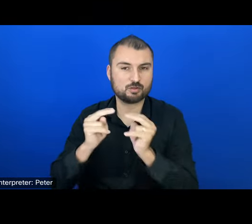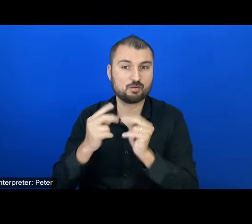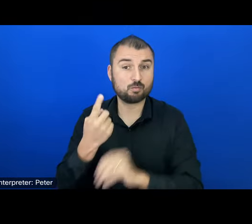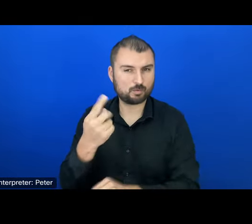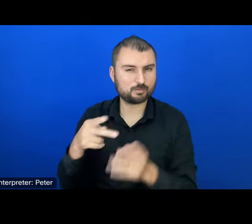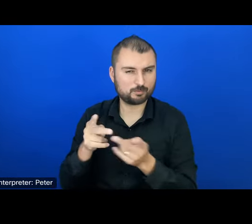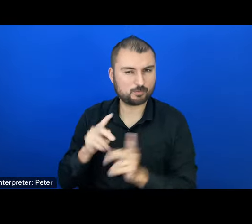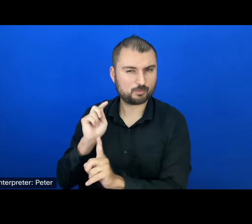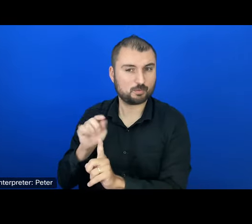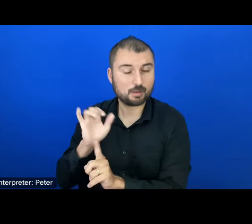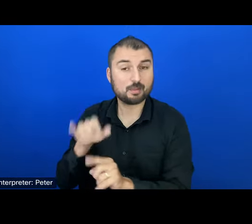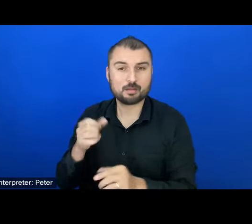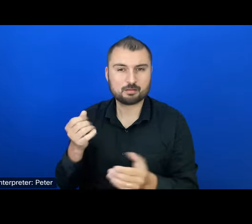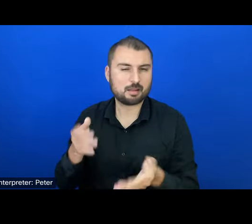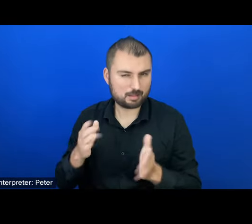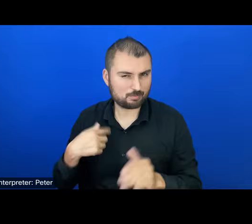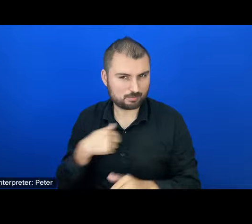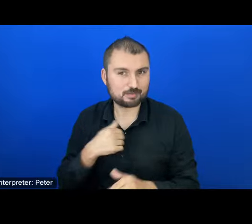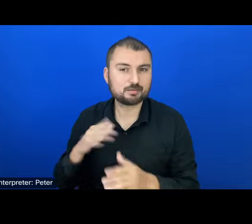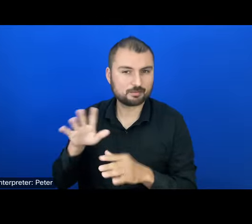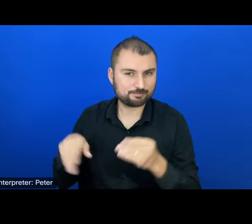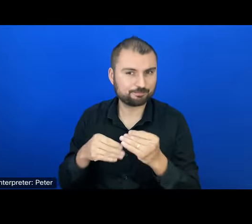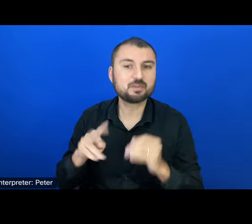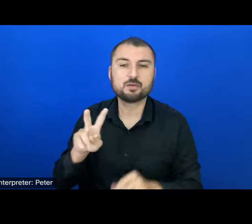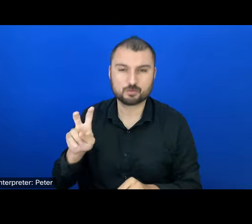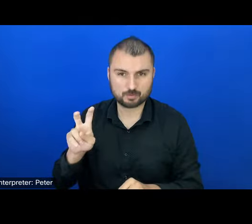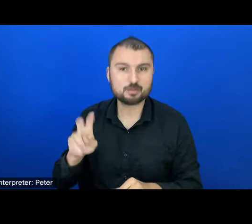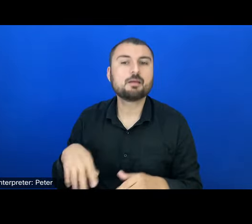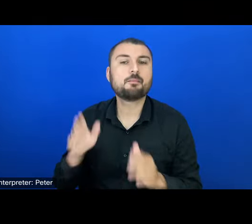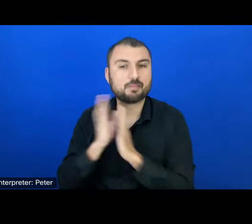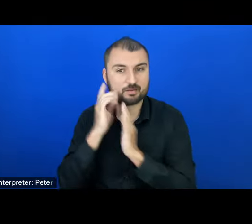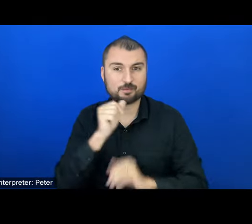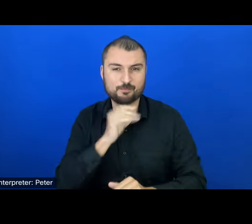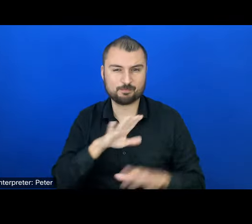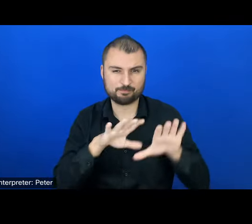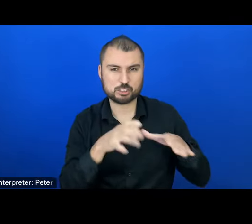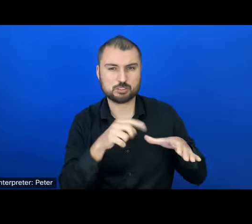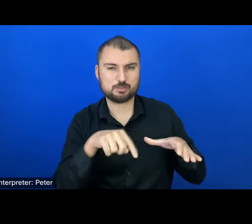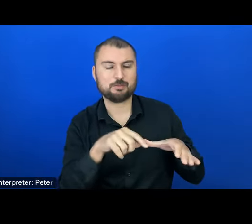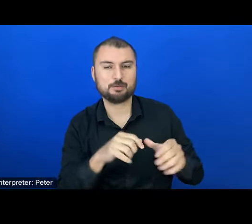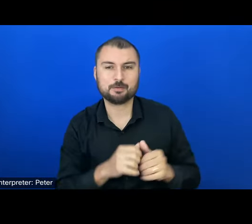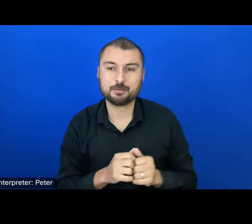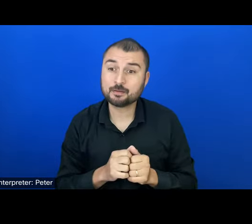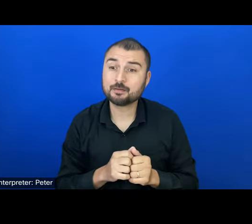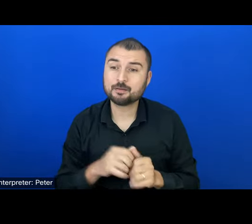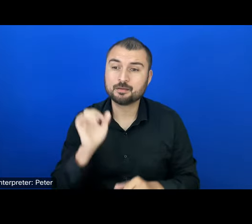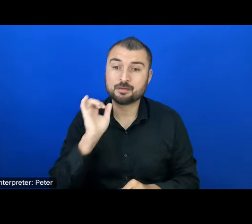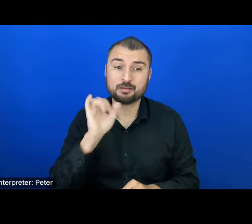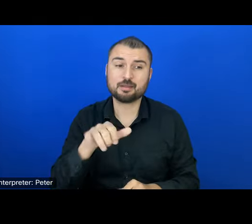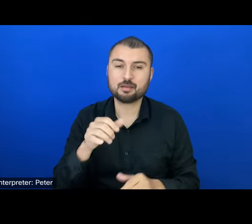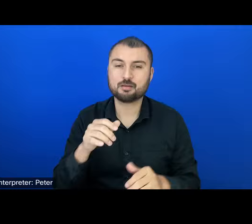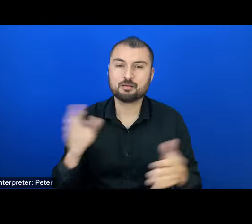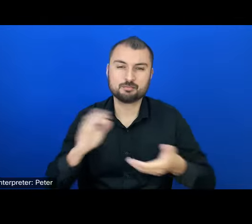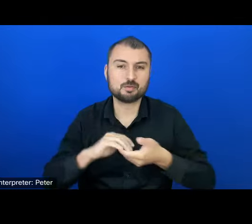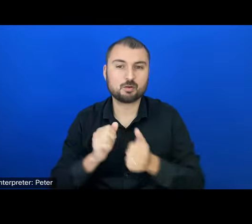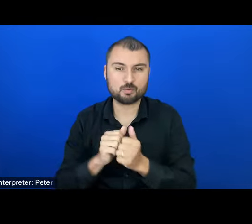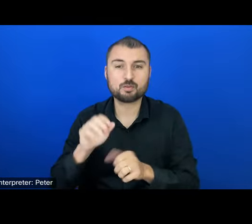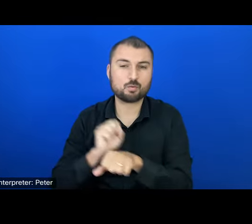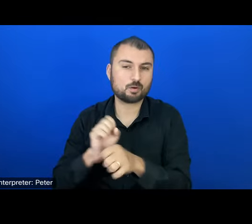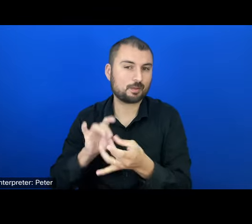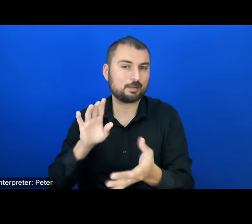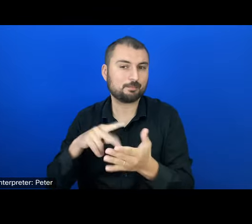units to getting us another 200 beds for the female population. That coupled with the work release project, that